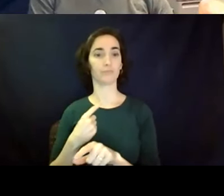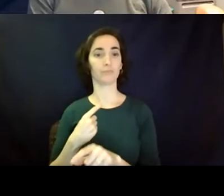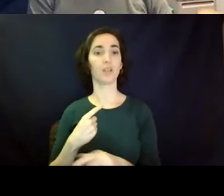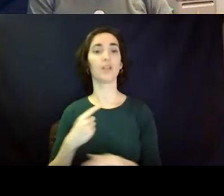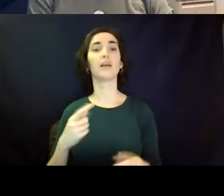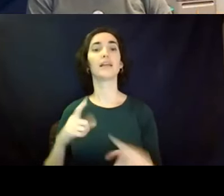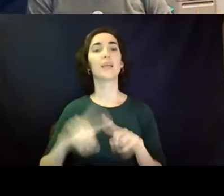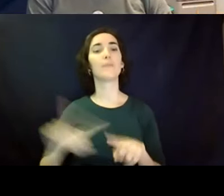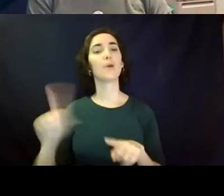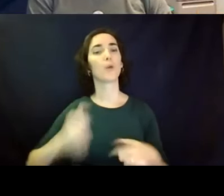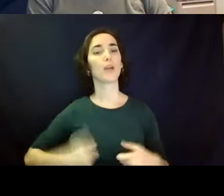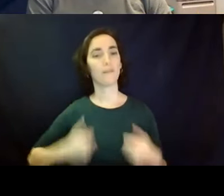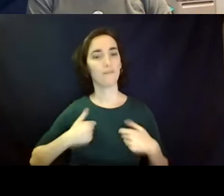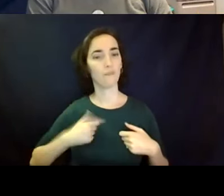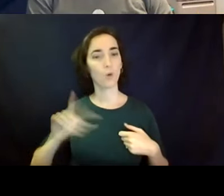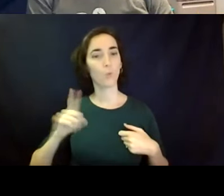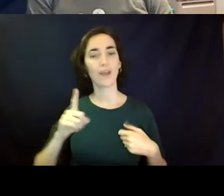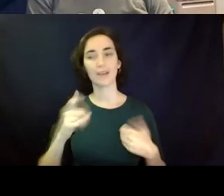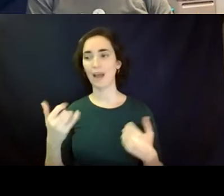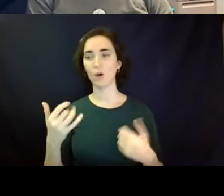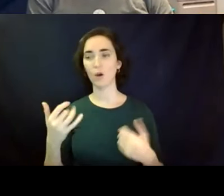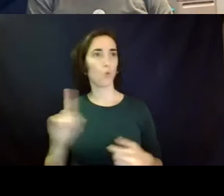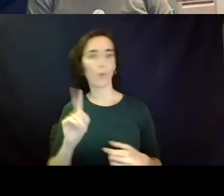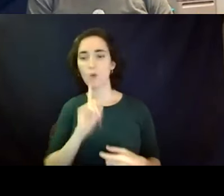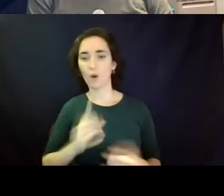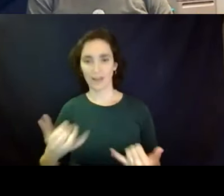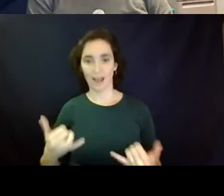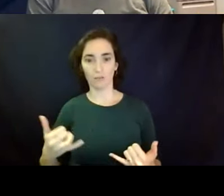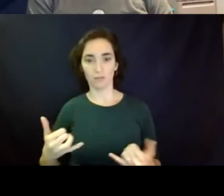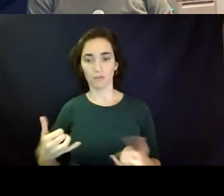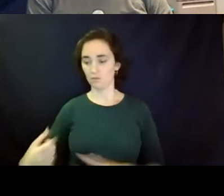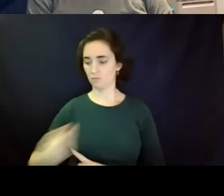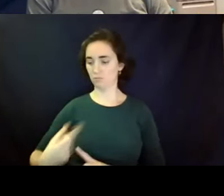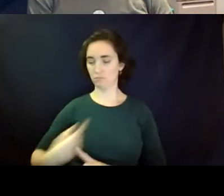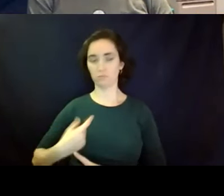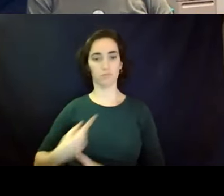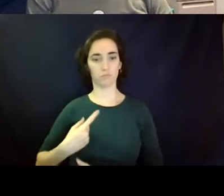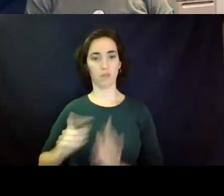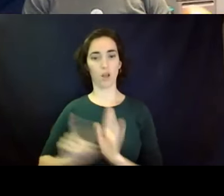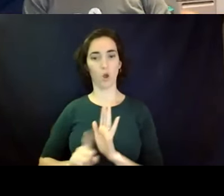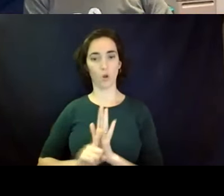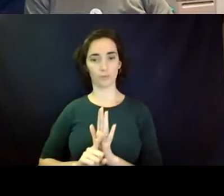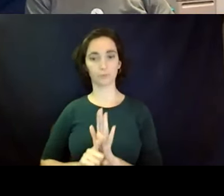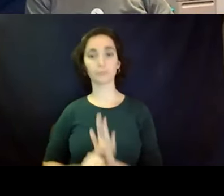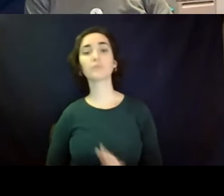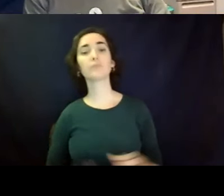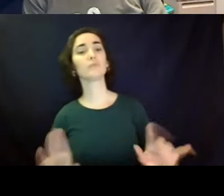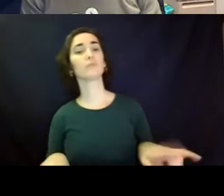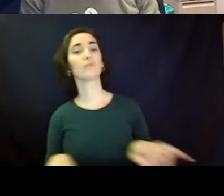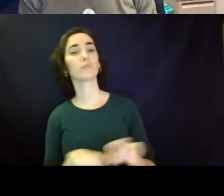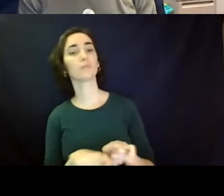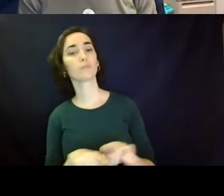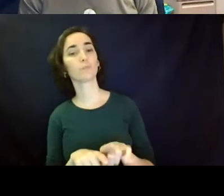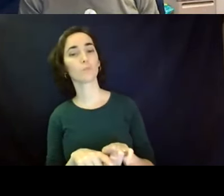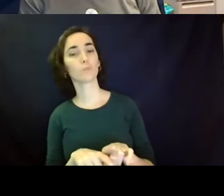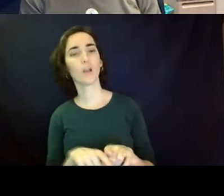geographic, so based on where you are, where you live. You can also turn on other things. So my boss lives